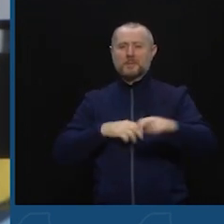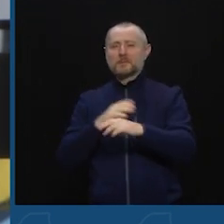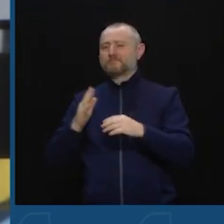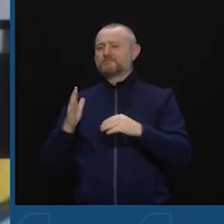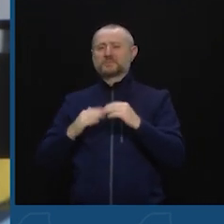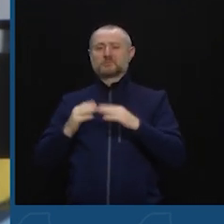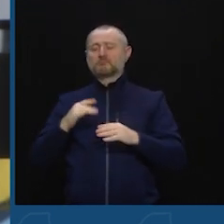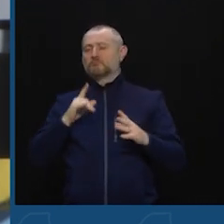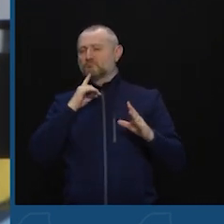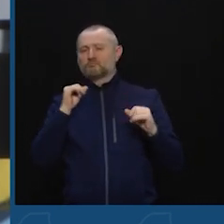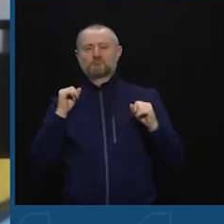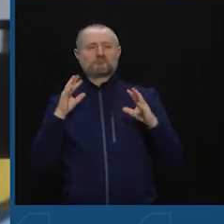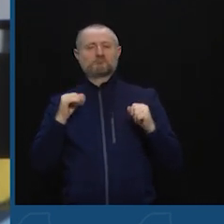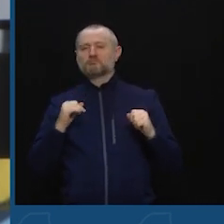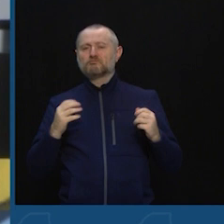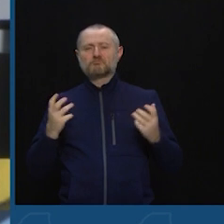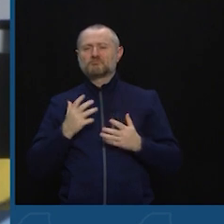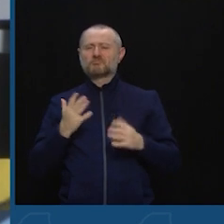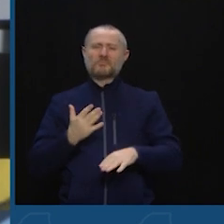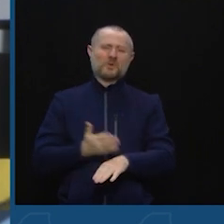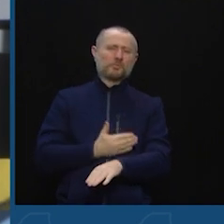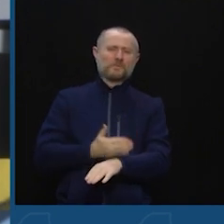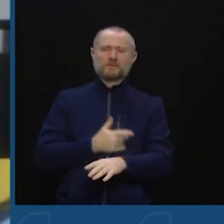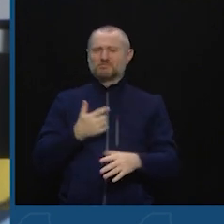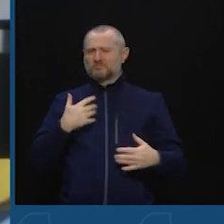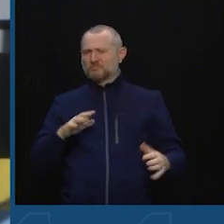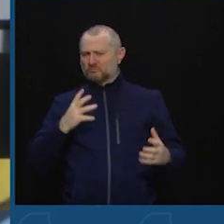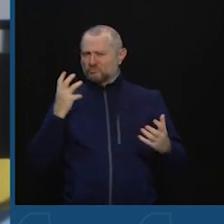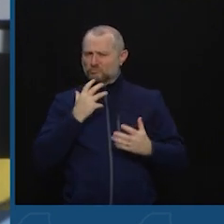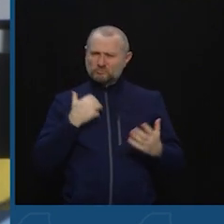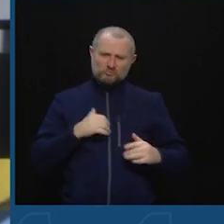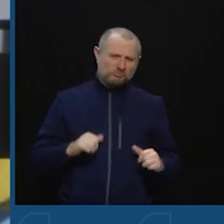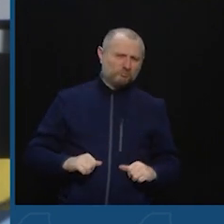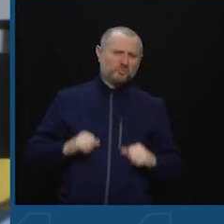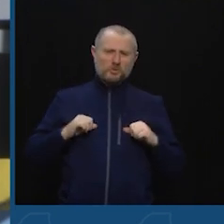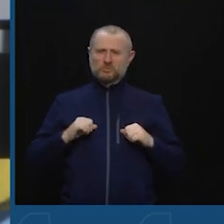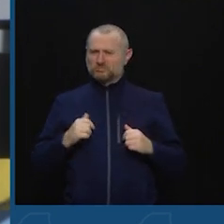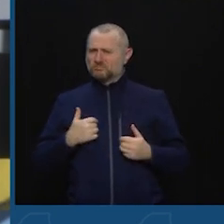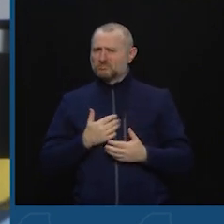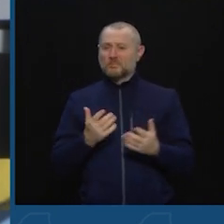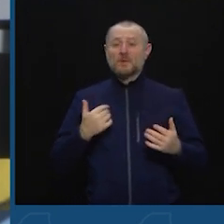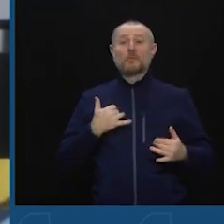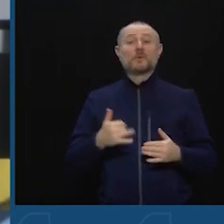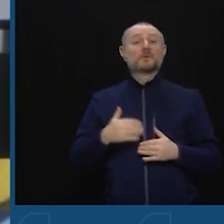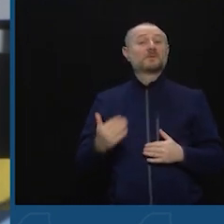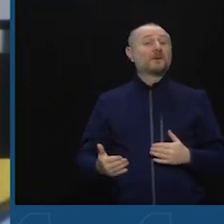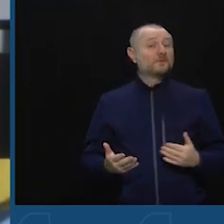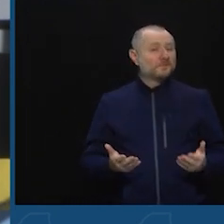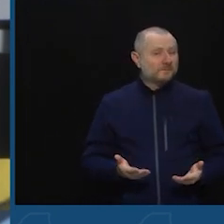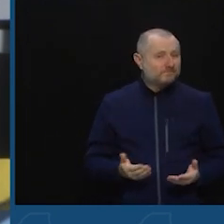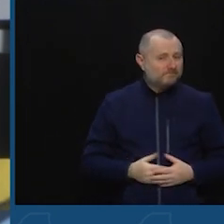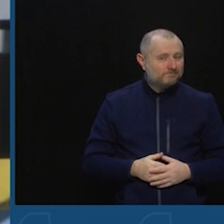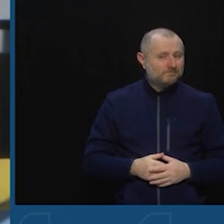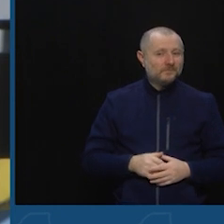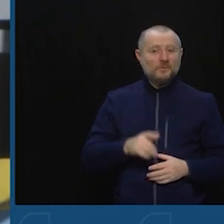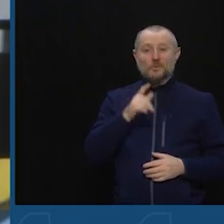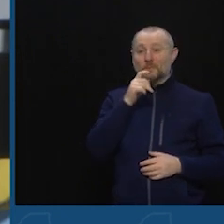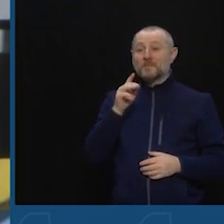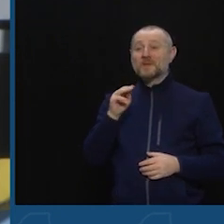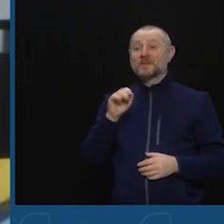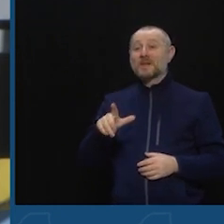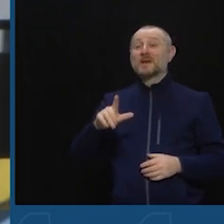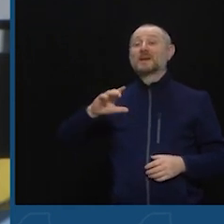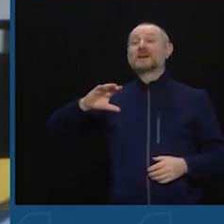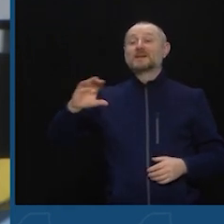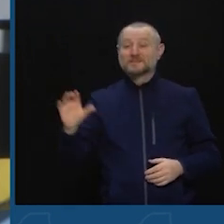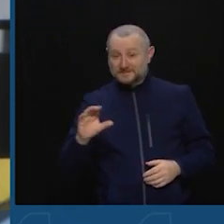been done in a way that we are so proud of. And so what's next? Onward to Terminal C. and that's where I spent most